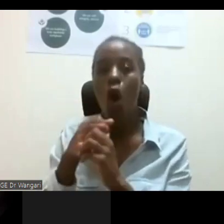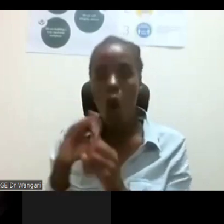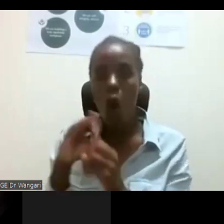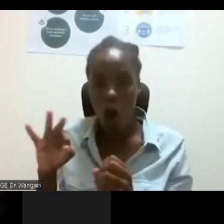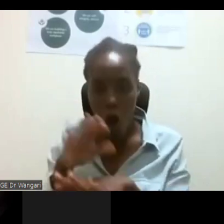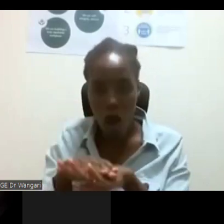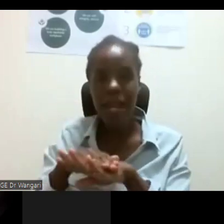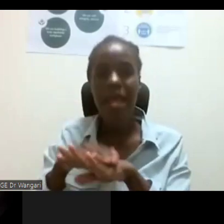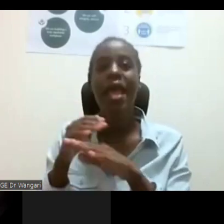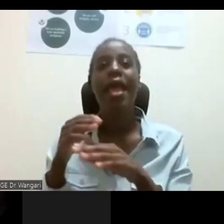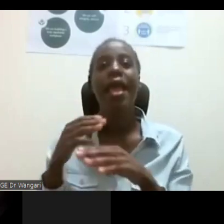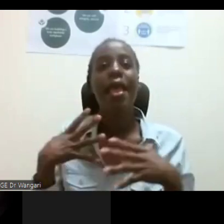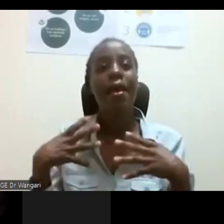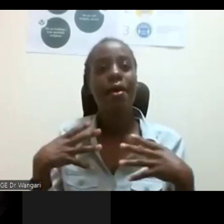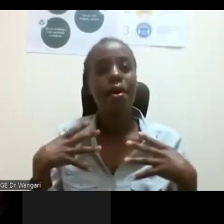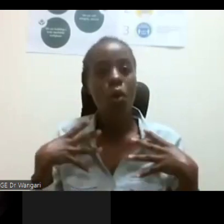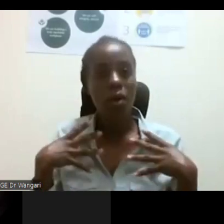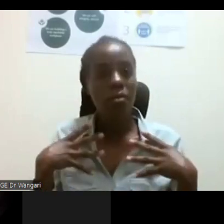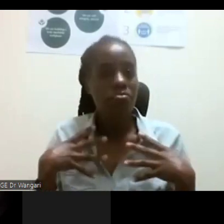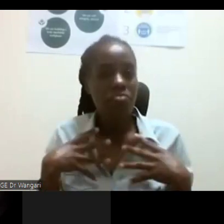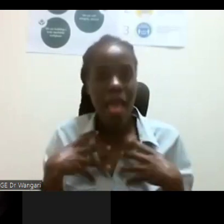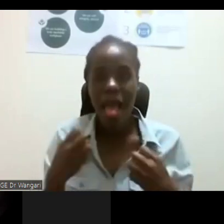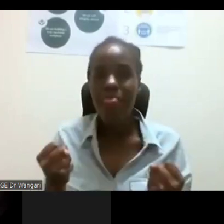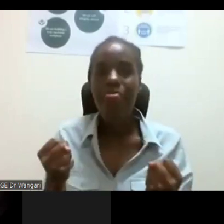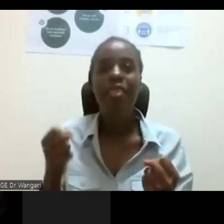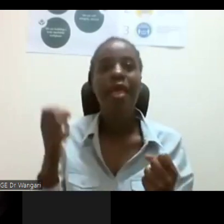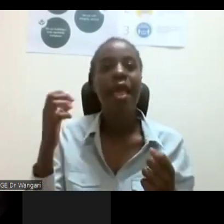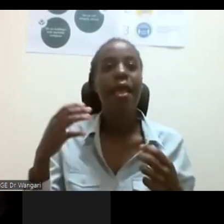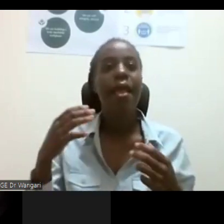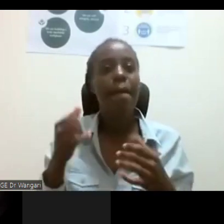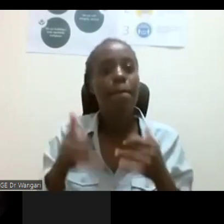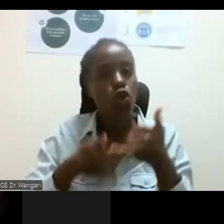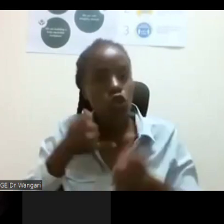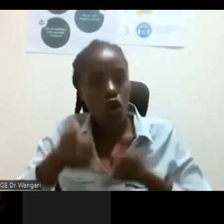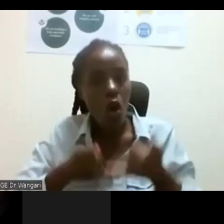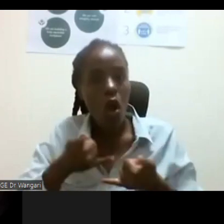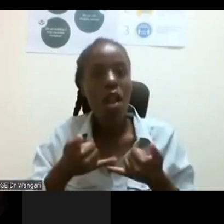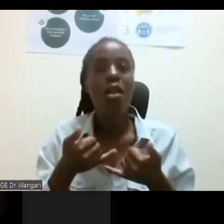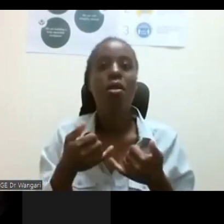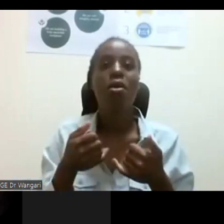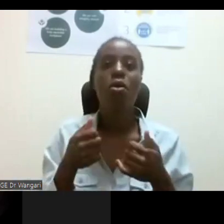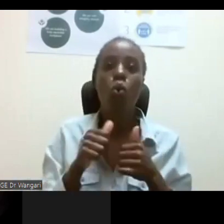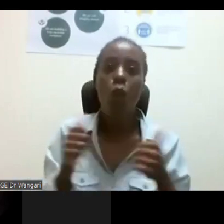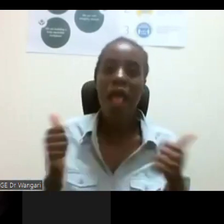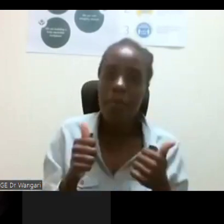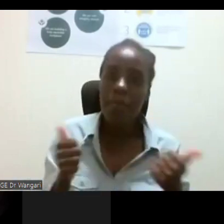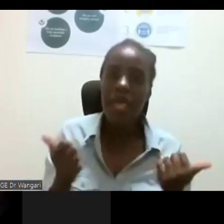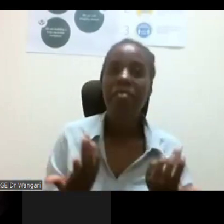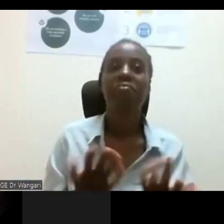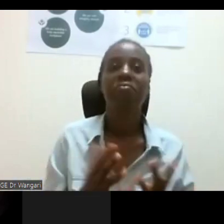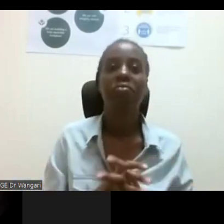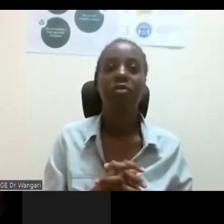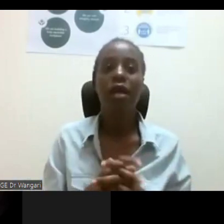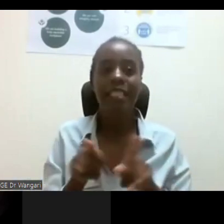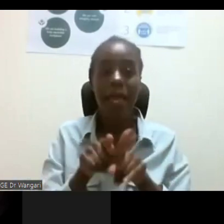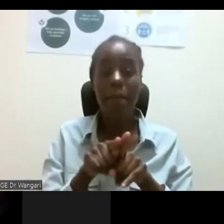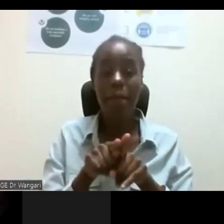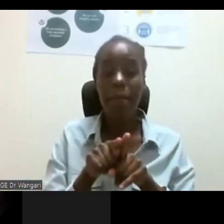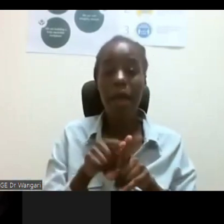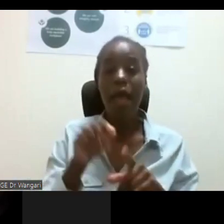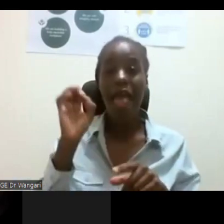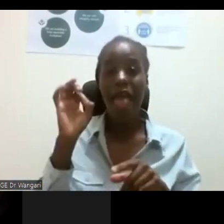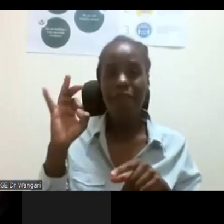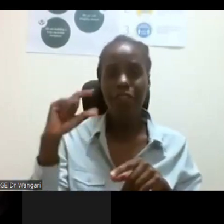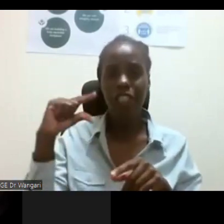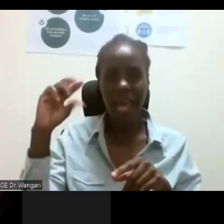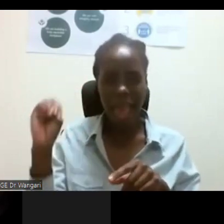Healthcare providers should be given capacity building on the 4 types of female genital mutilation, because there are many who